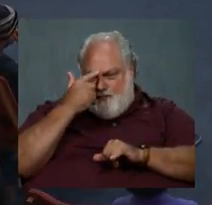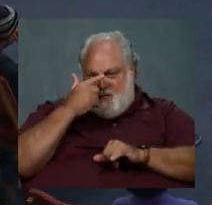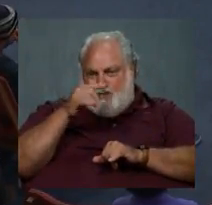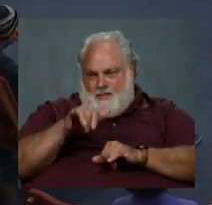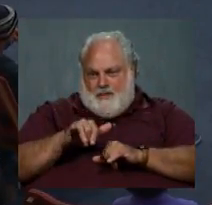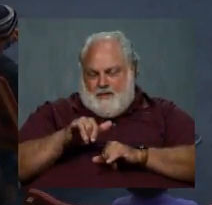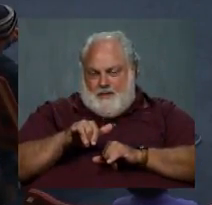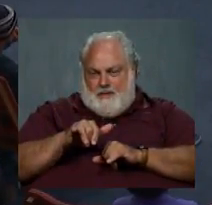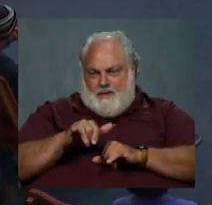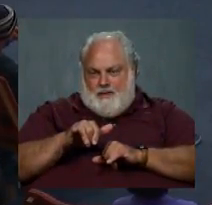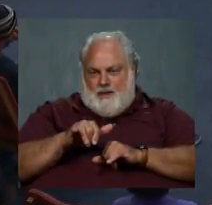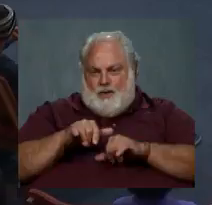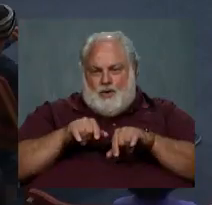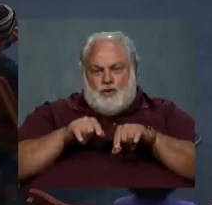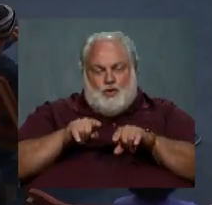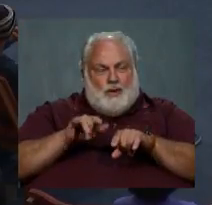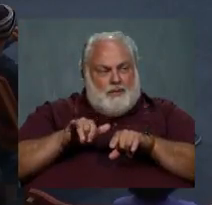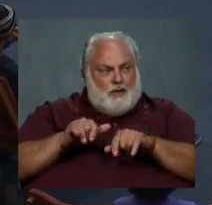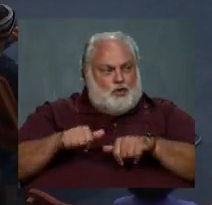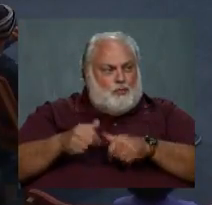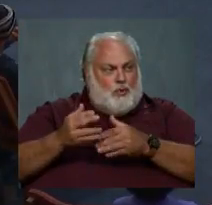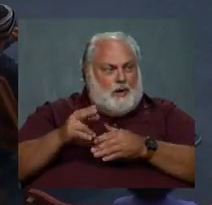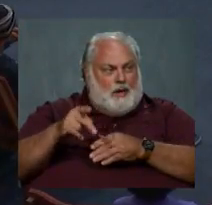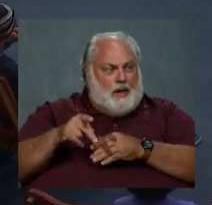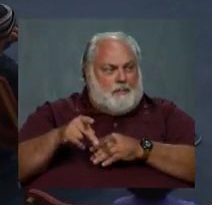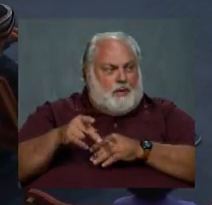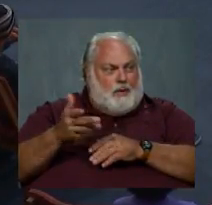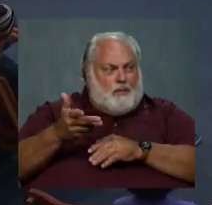moving forward with this. I don't know, was it, Mayor, did you bring it up or?